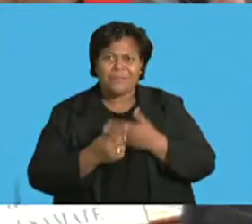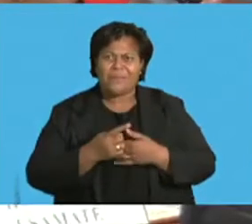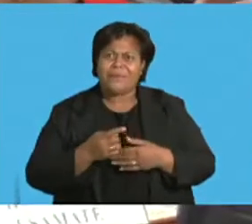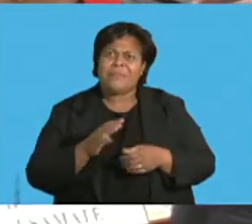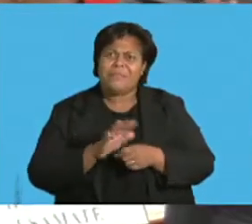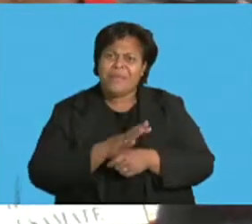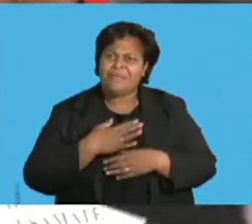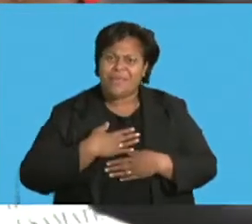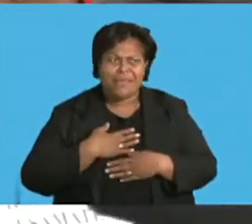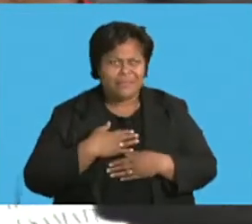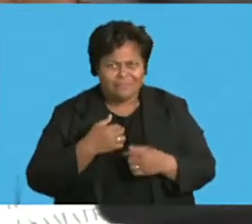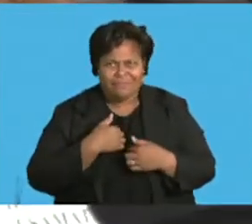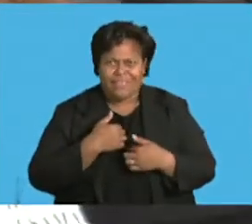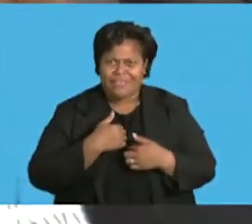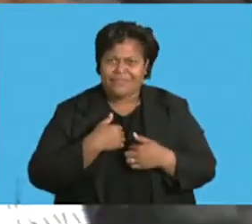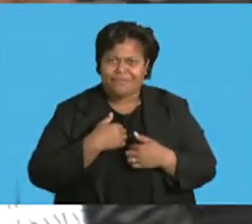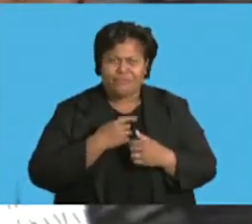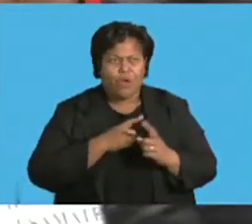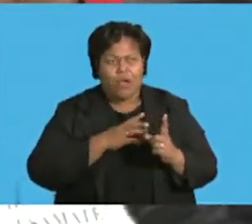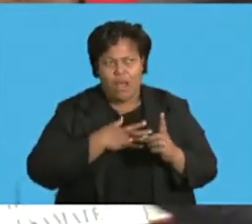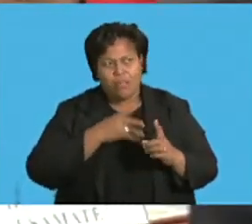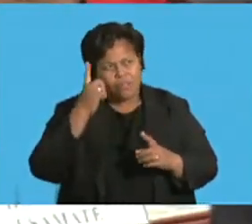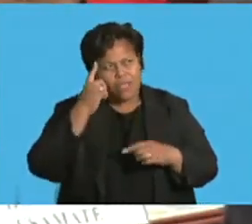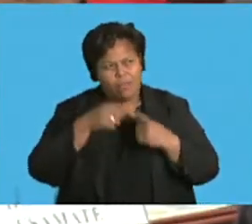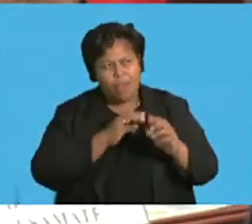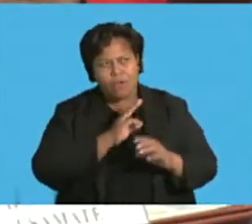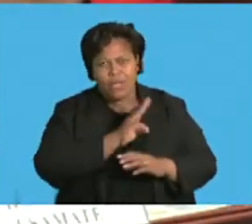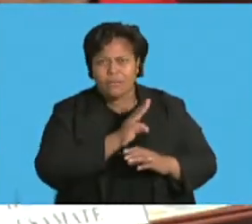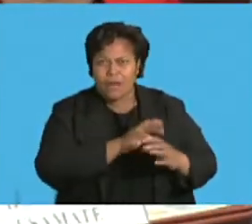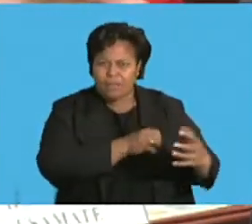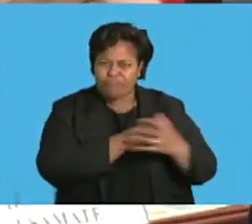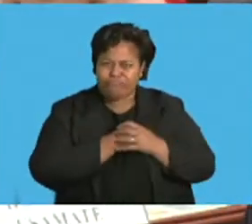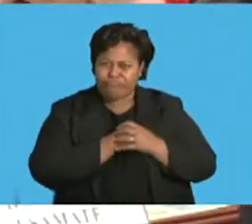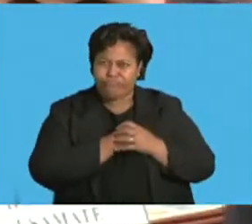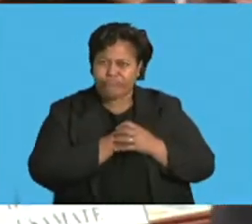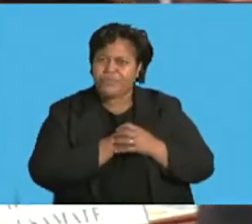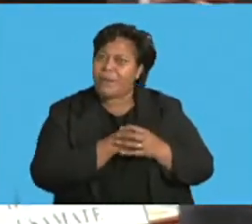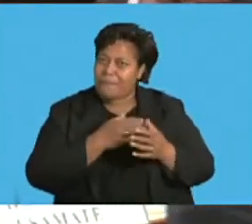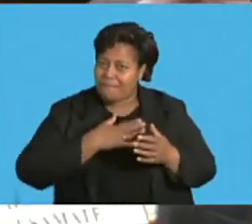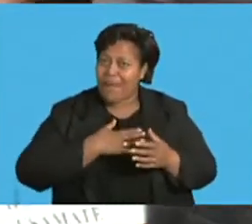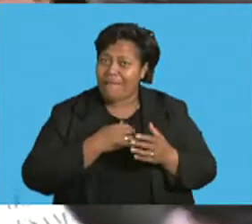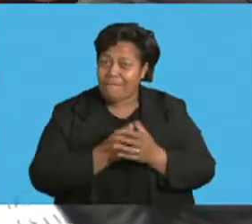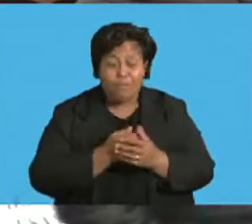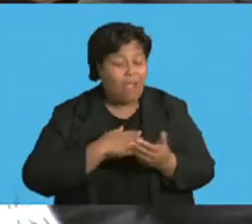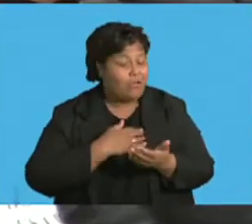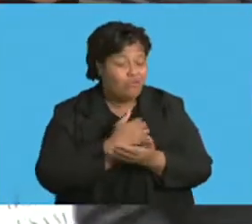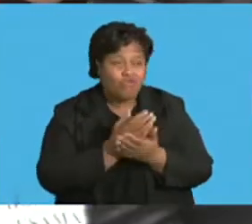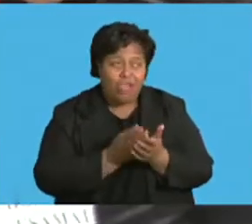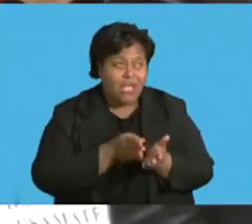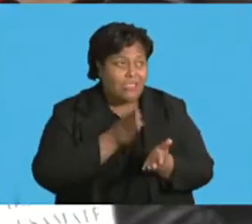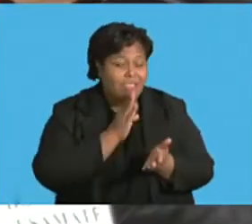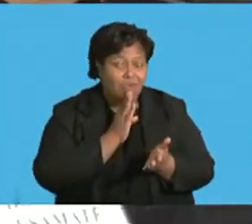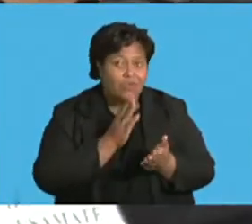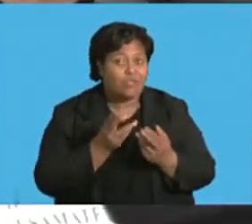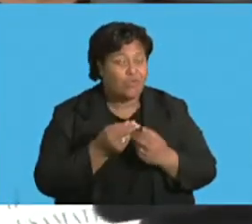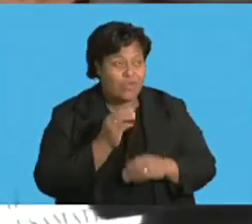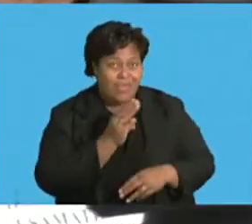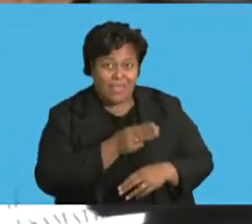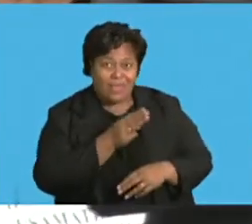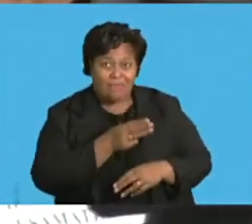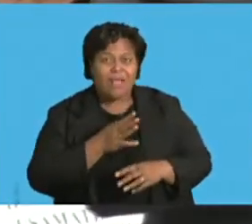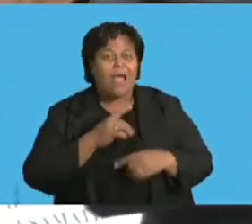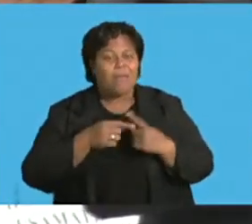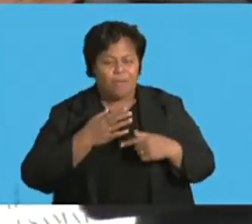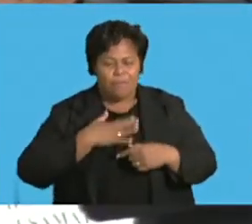when I considered him to be close to me and very dear to me, and I shared many secrets with him, as he knows, both about my personal